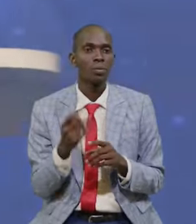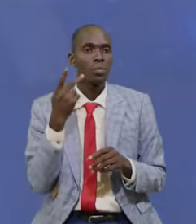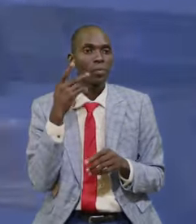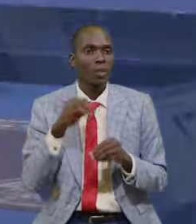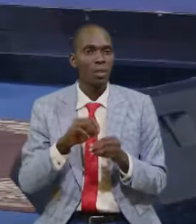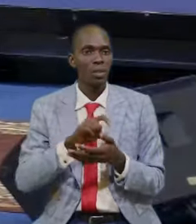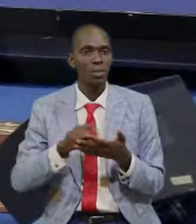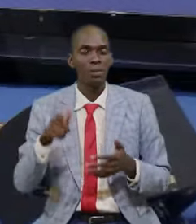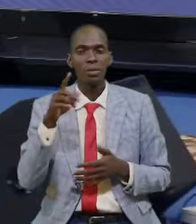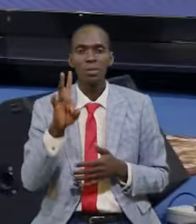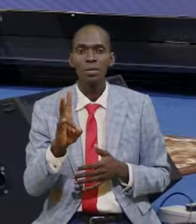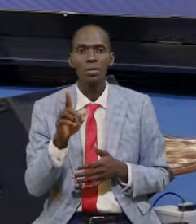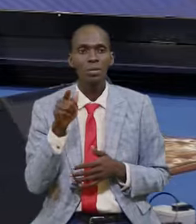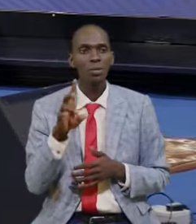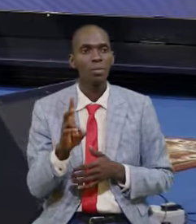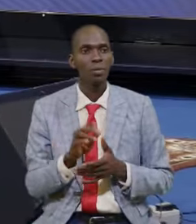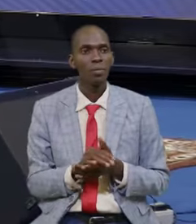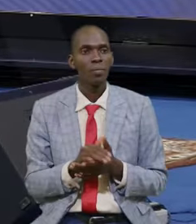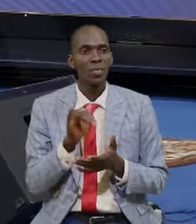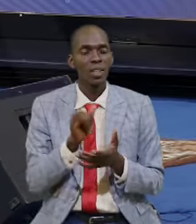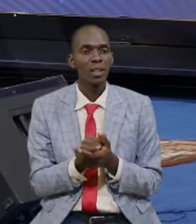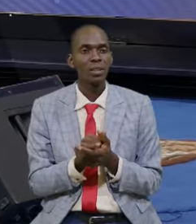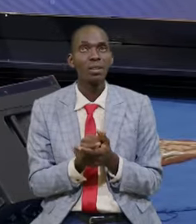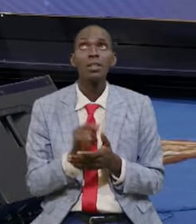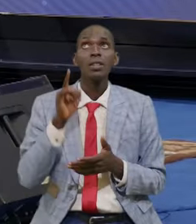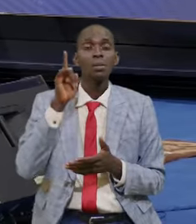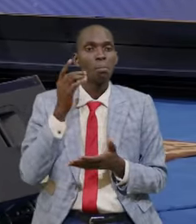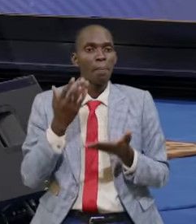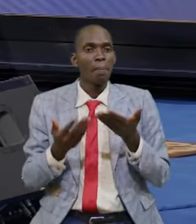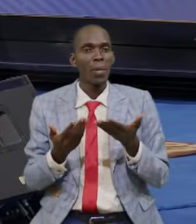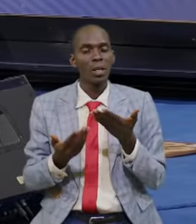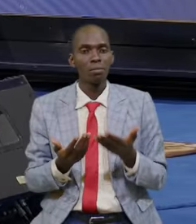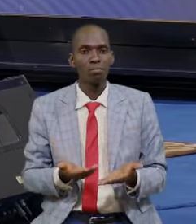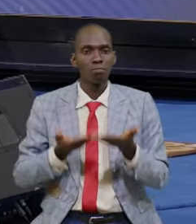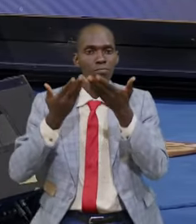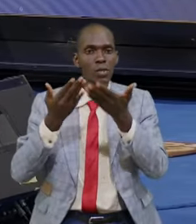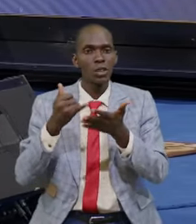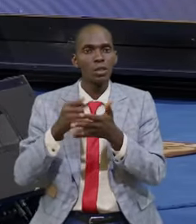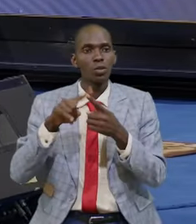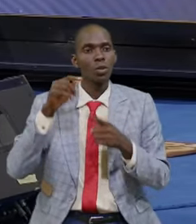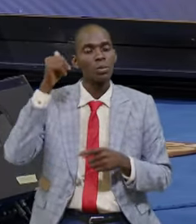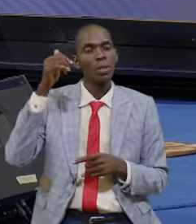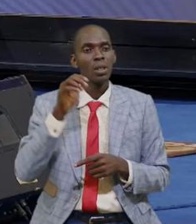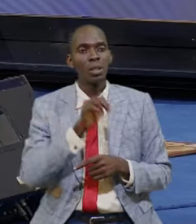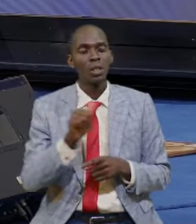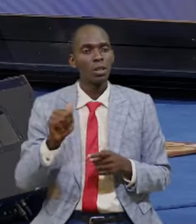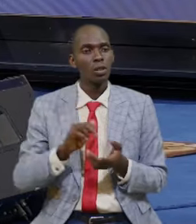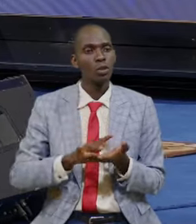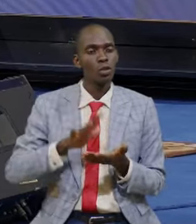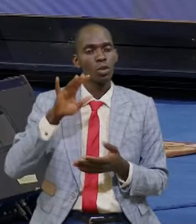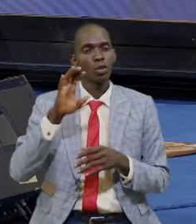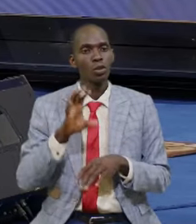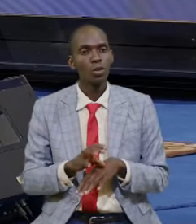27, that He might present it to Himself, a glorious church, not